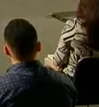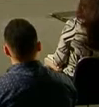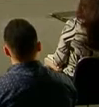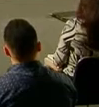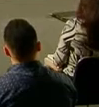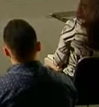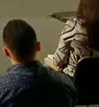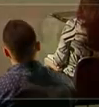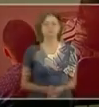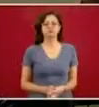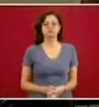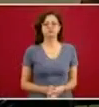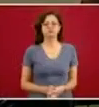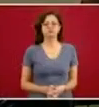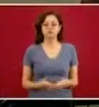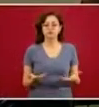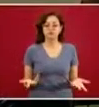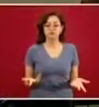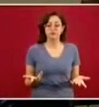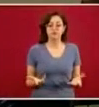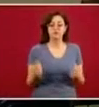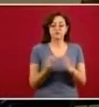field.